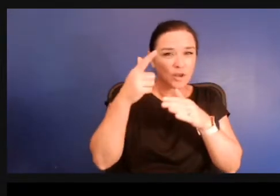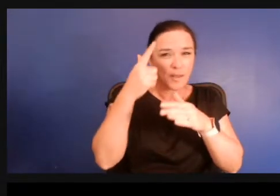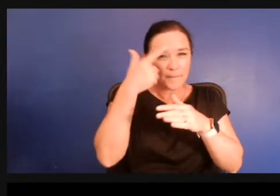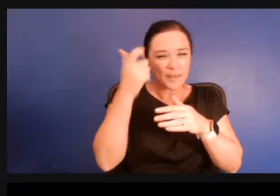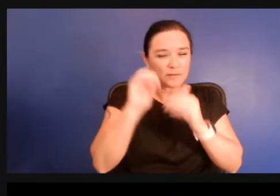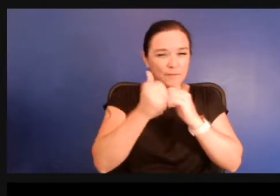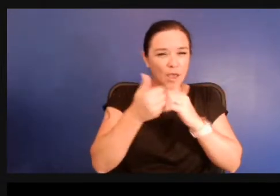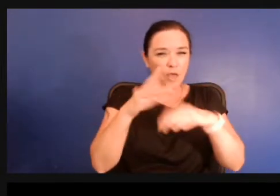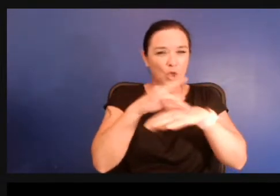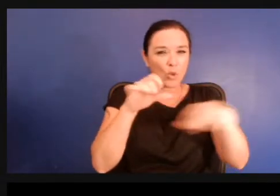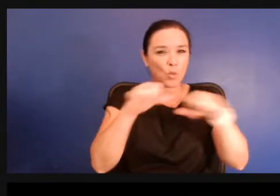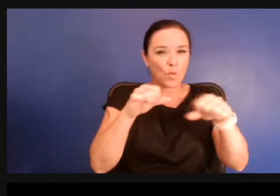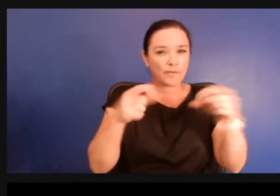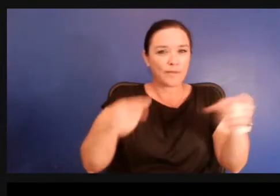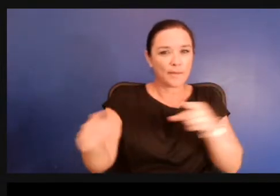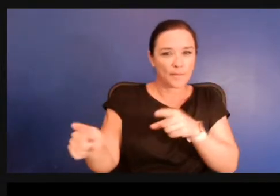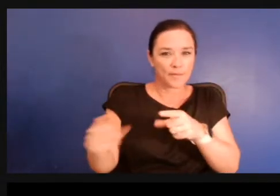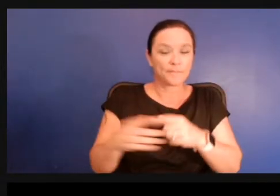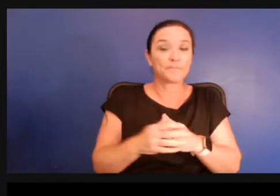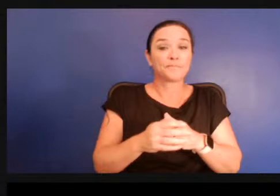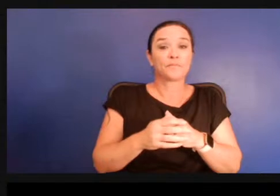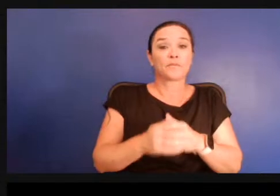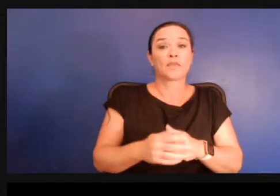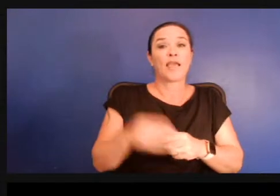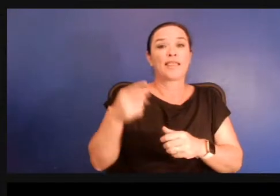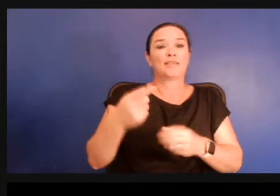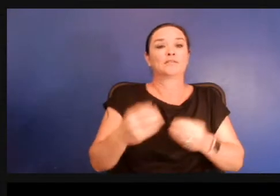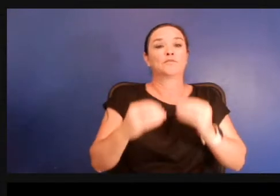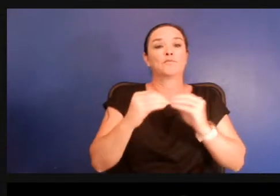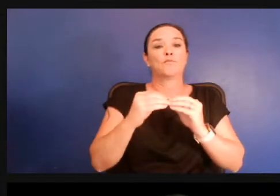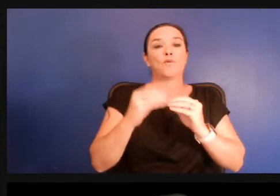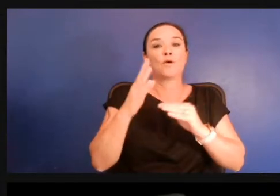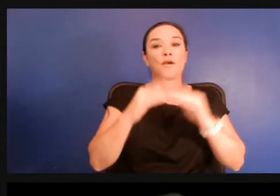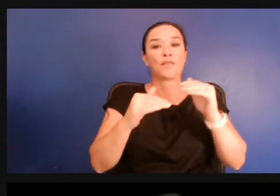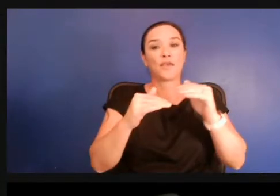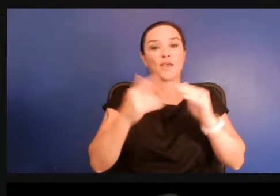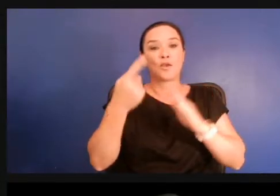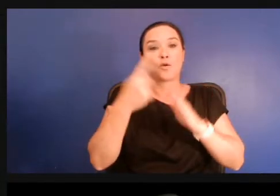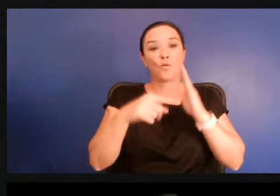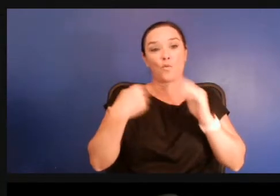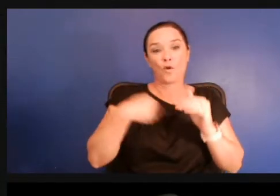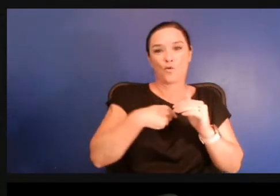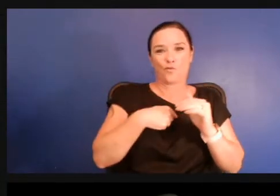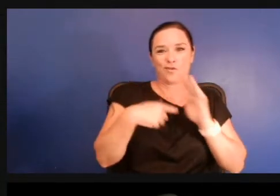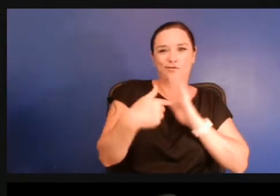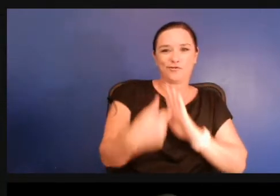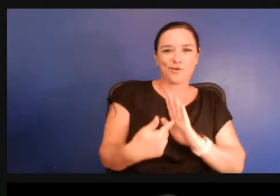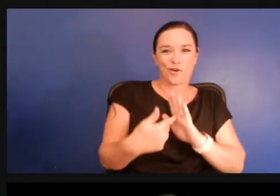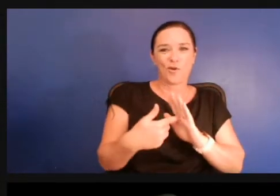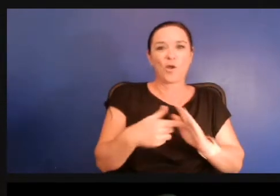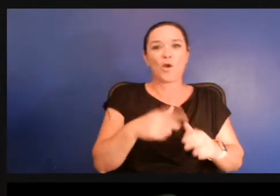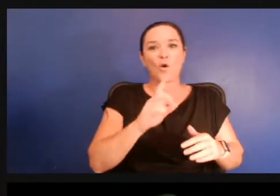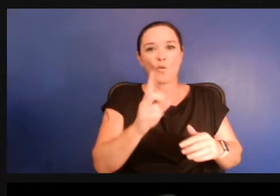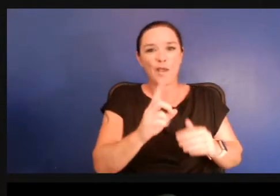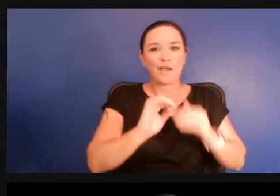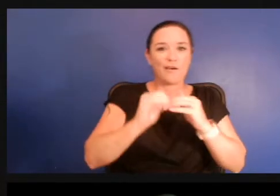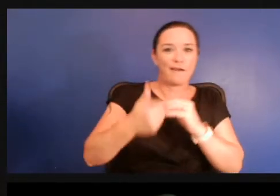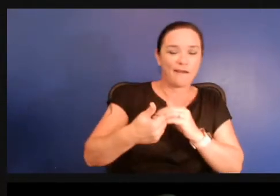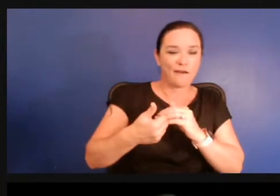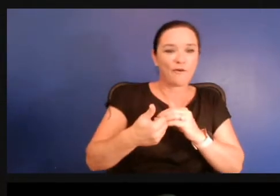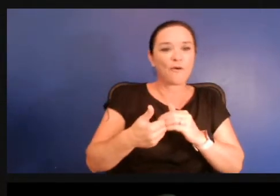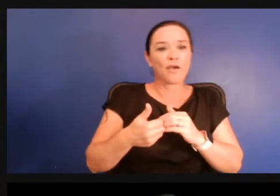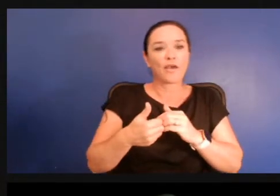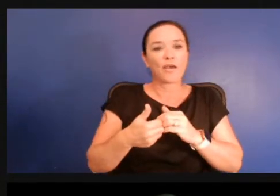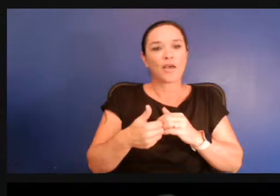shallow, and more beyond what we have shown you guys, like the dots of where they are and when they occurred in what sequence, but more into that